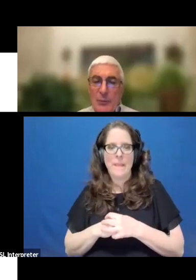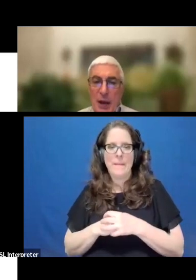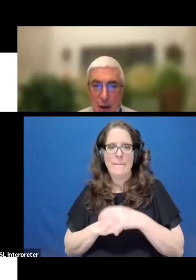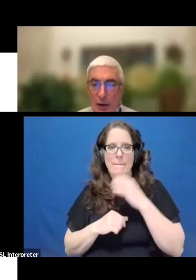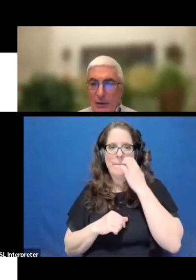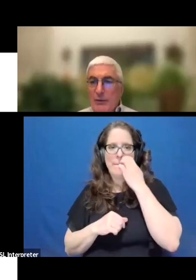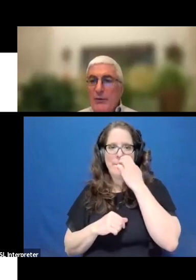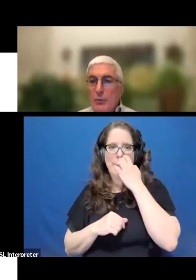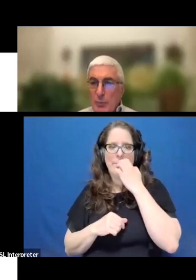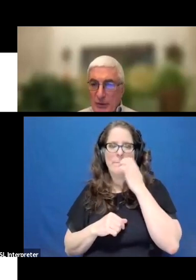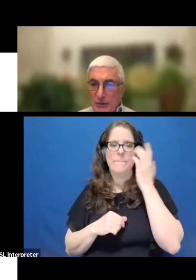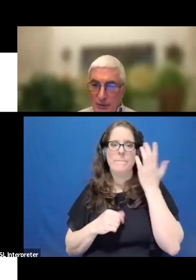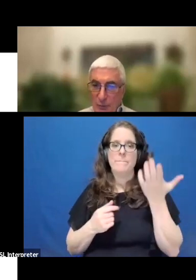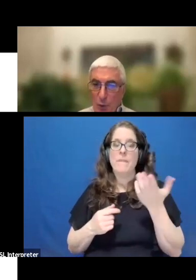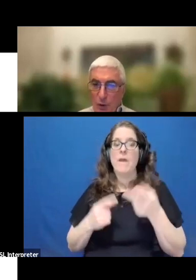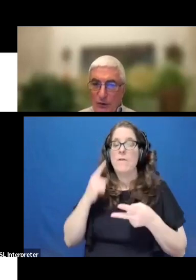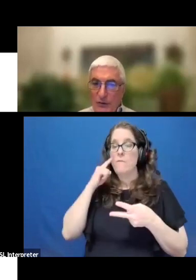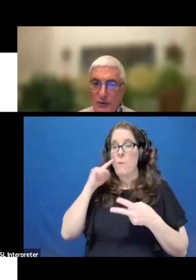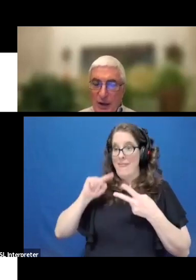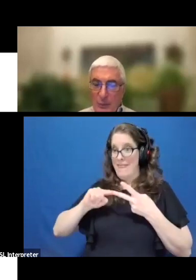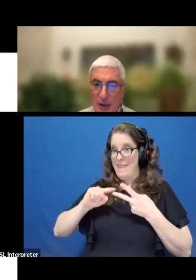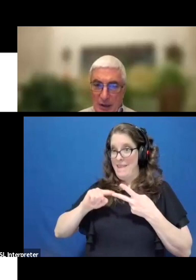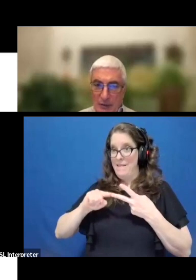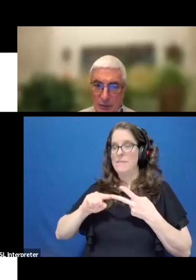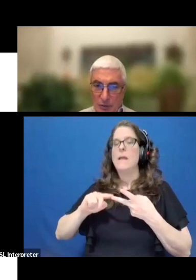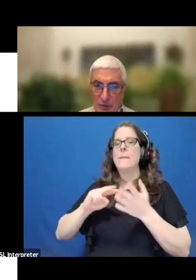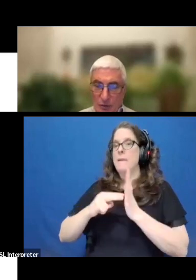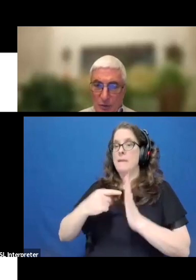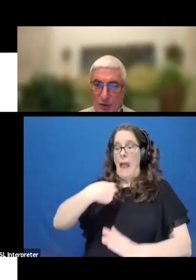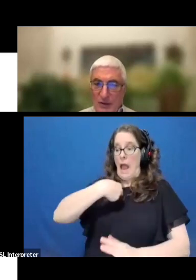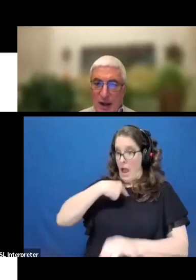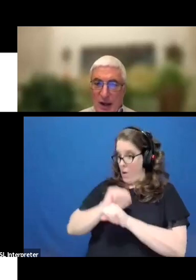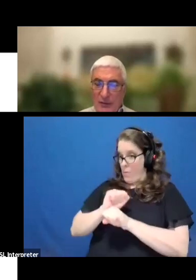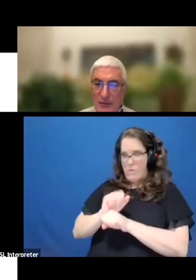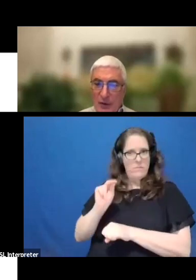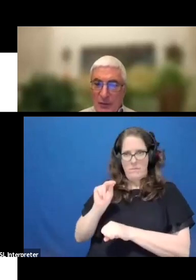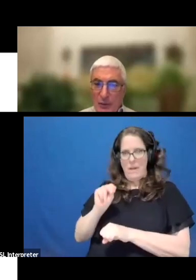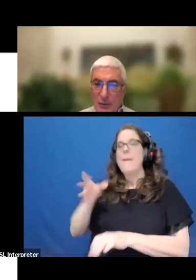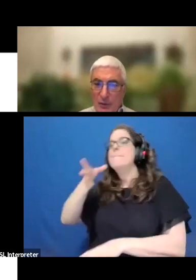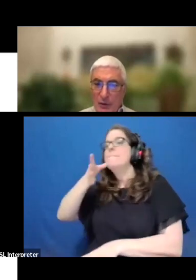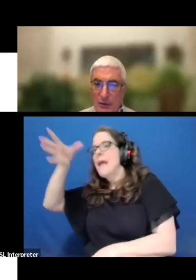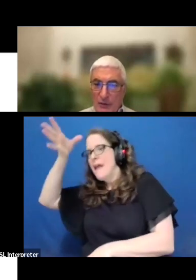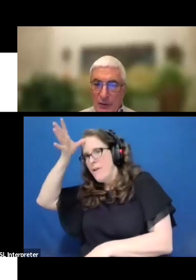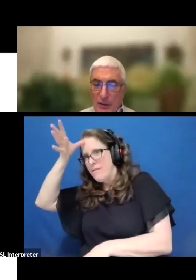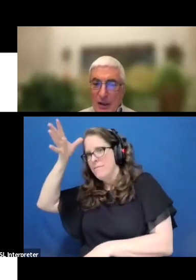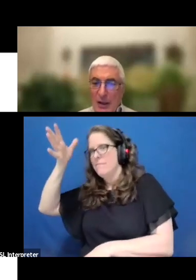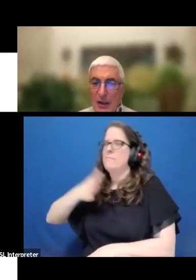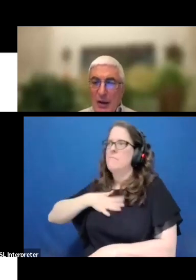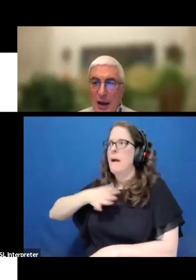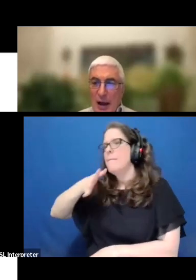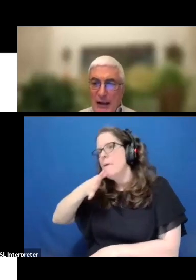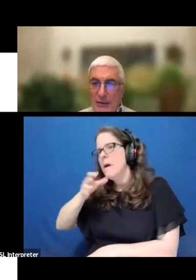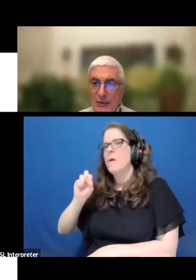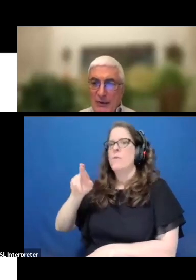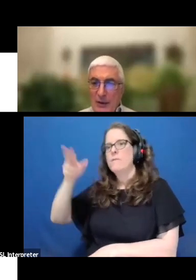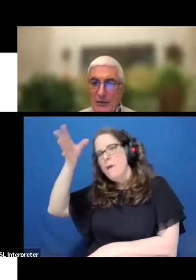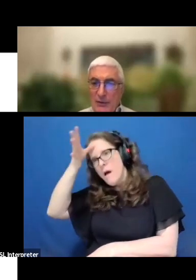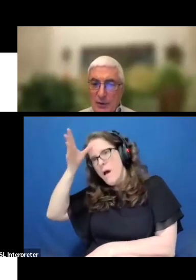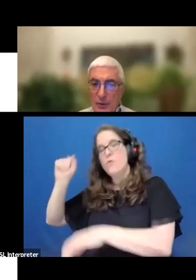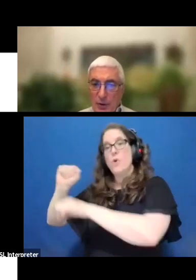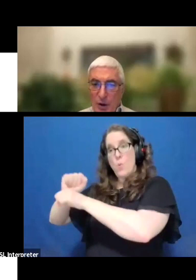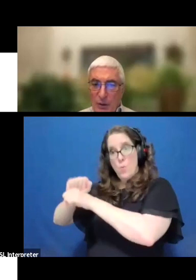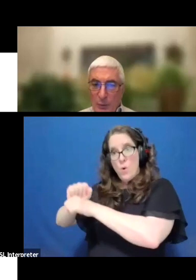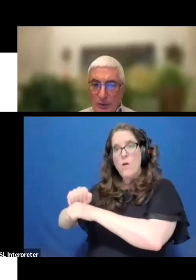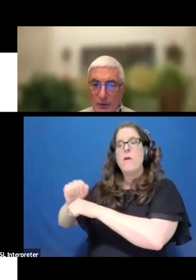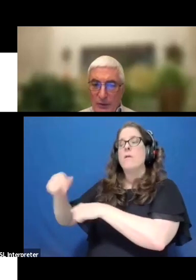It's the parent who must have worked and paid Social Security taxes on their earnings, not the